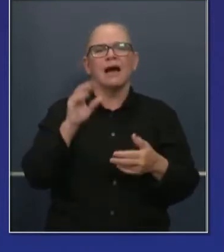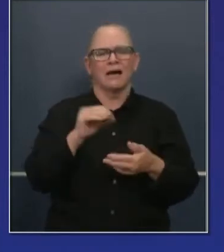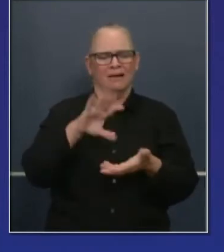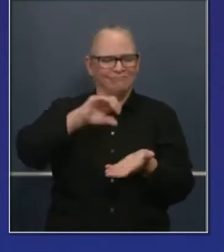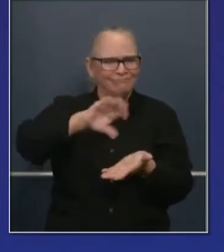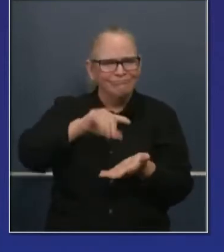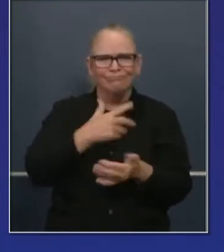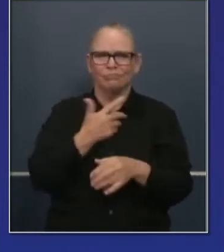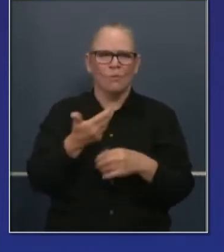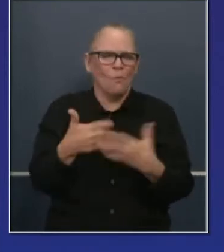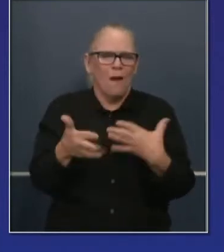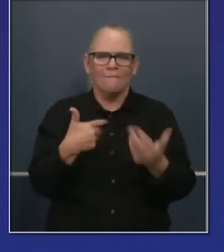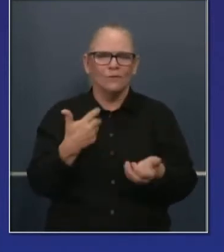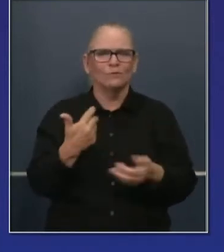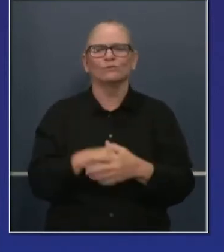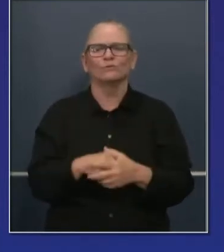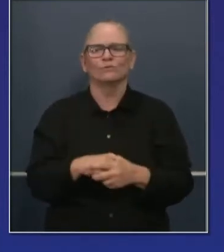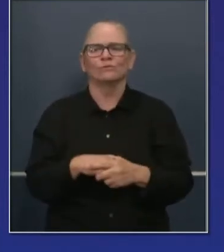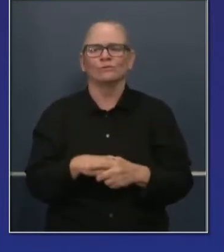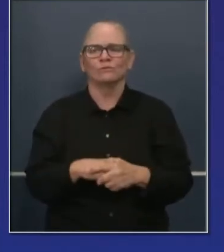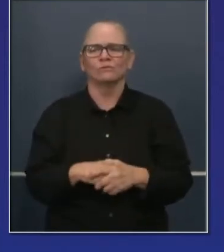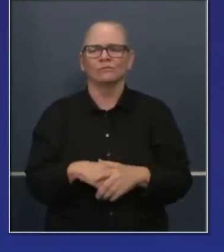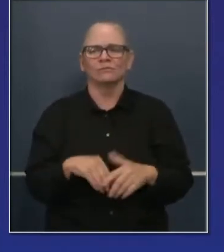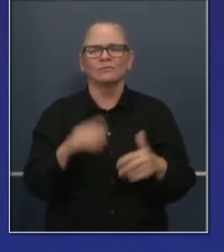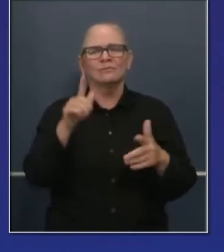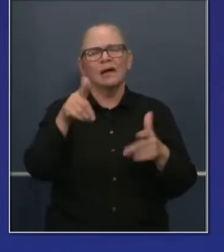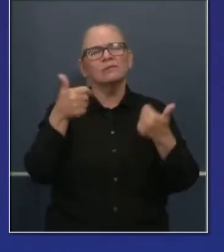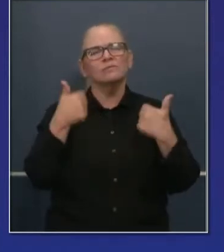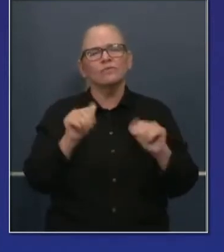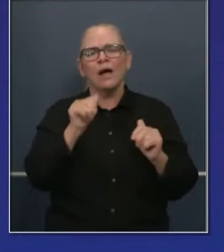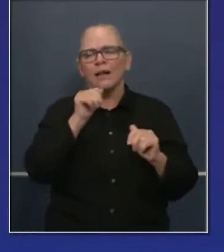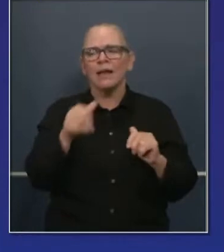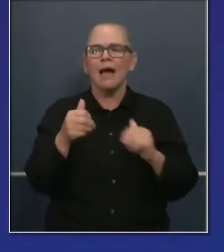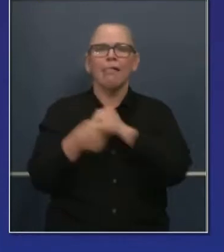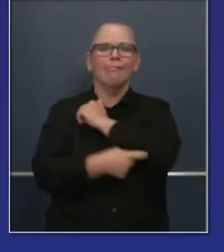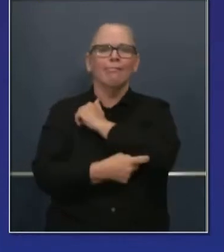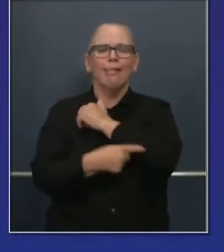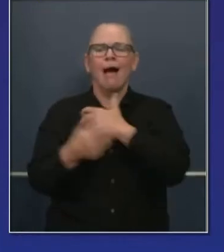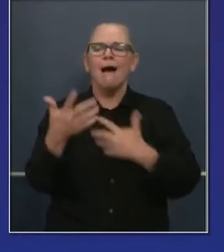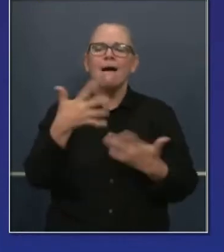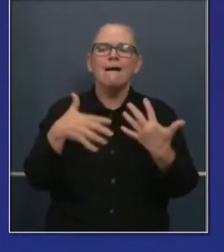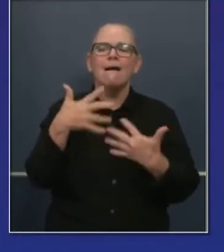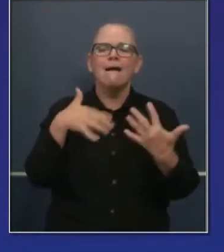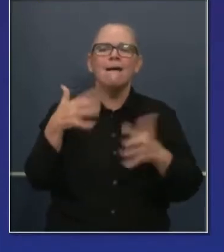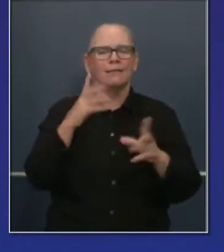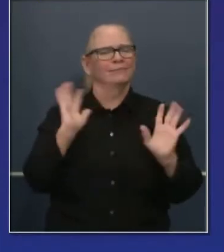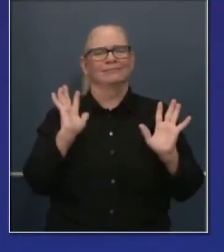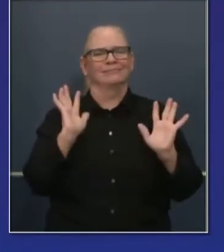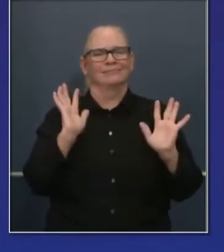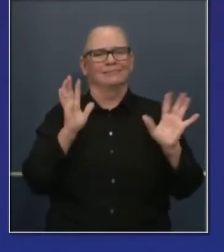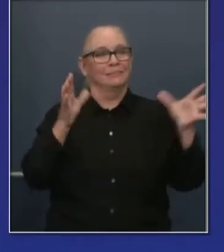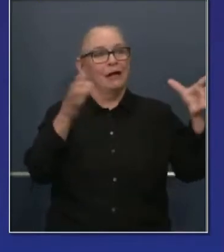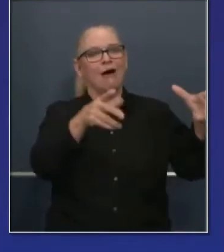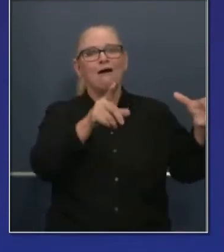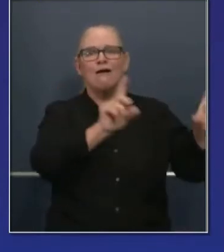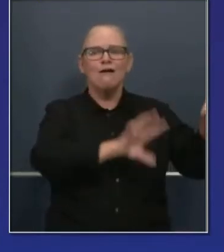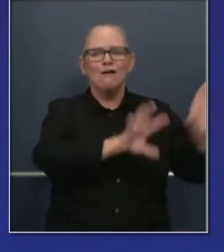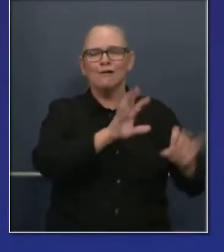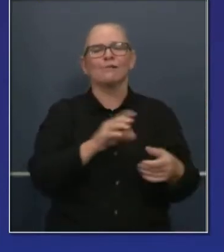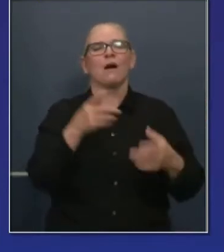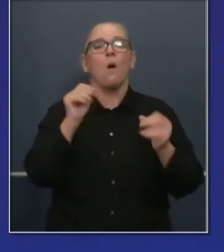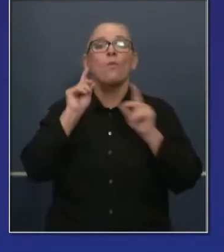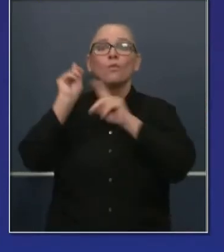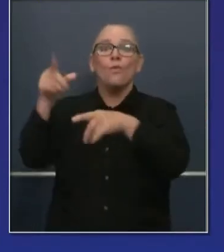possible mixing more broadly when you're out and about and doing the things that all of us need to do to live